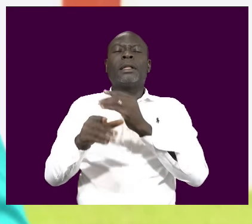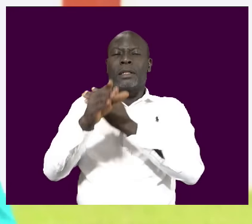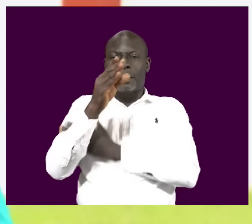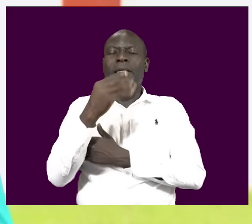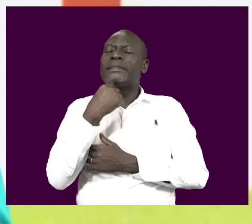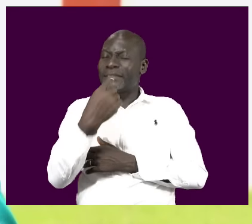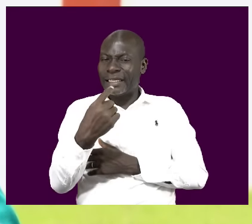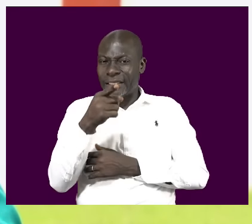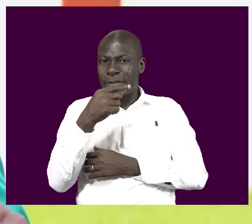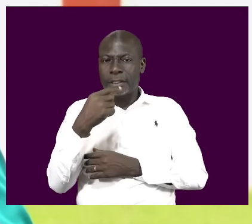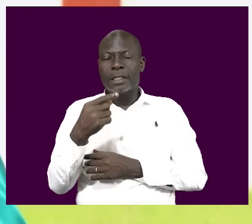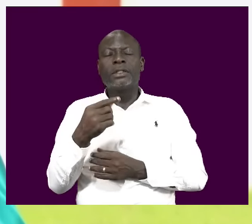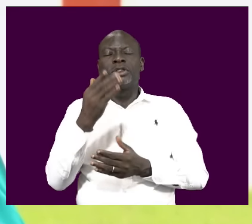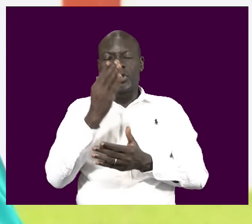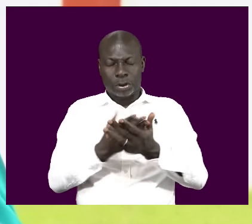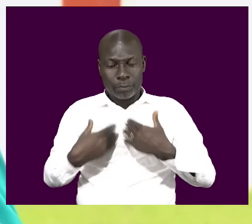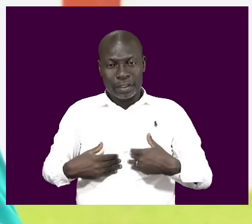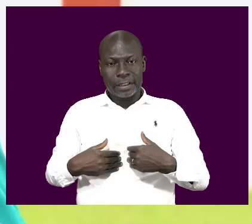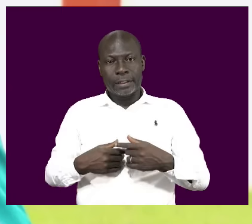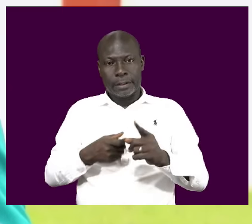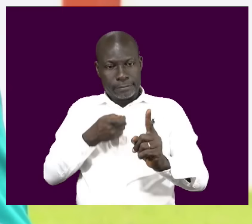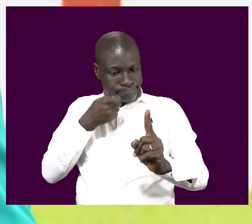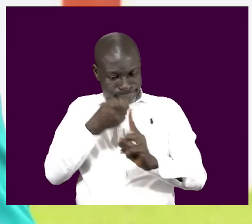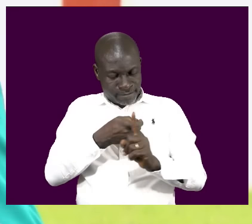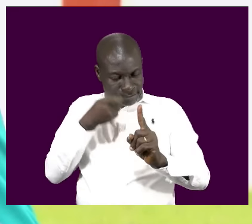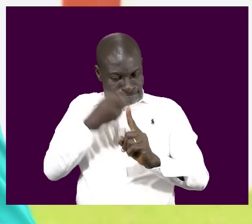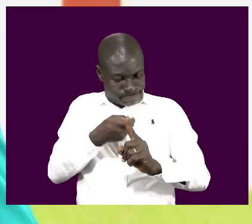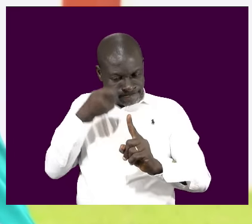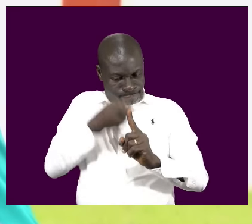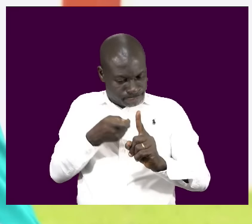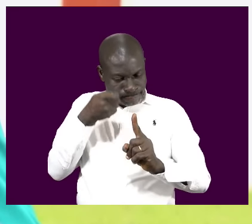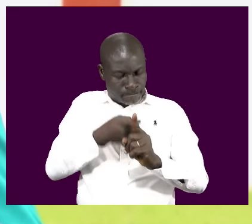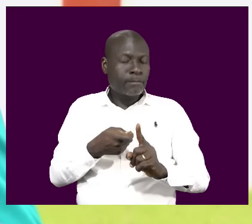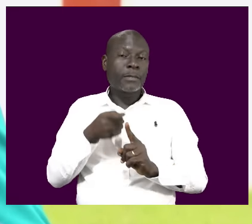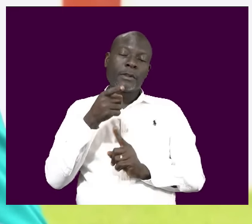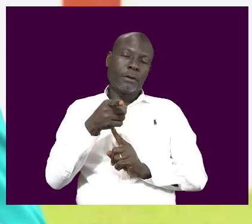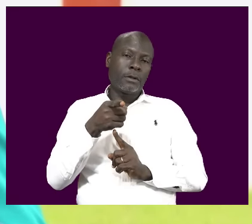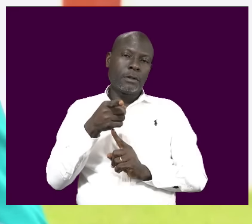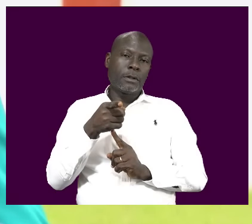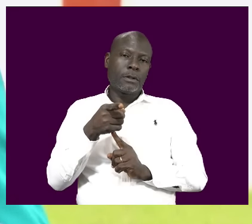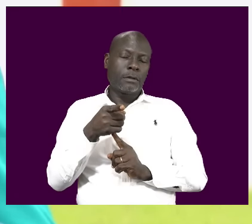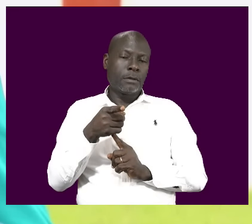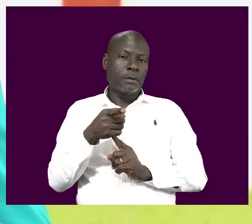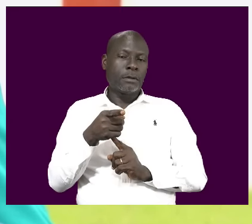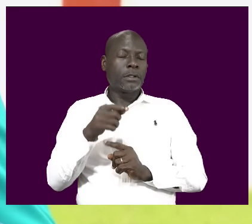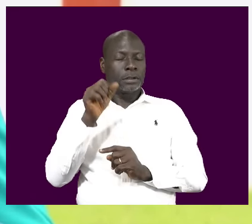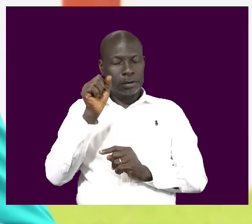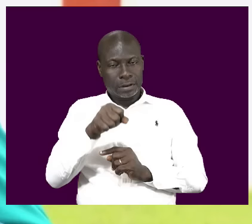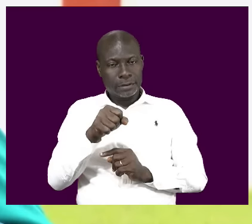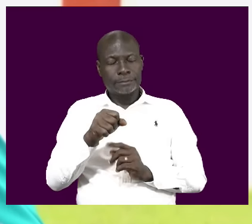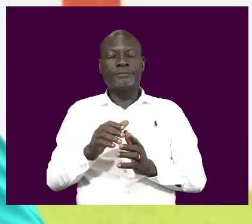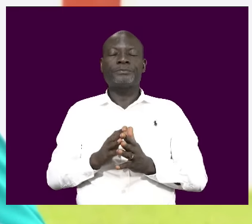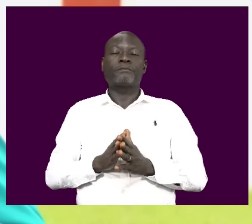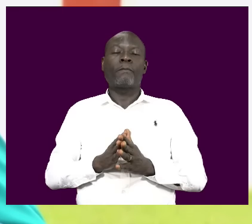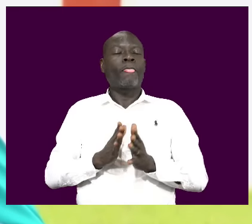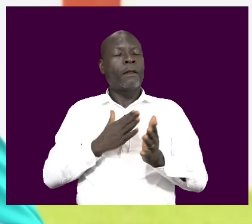kentino. Se enipasha se se yade ota persecution eba uswa. Wasi osura hini yeno, e Yahudia.